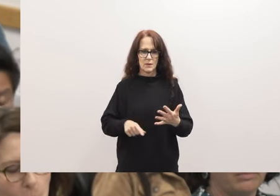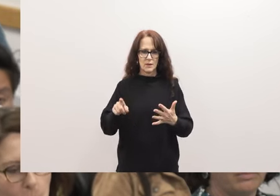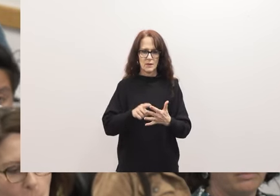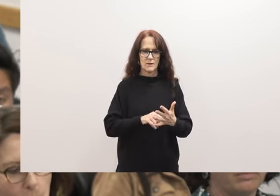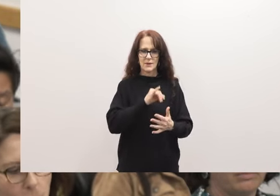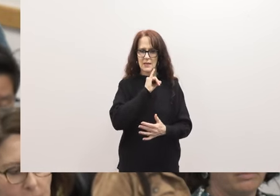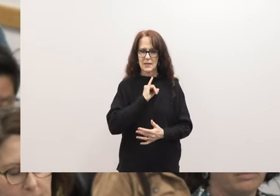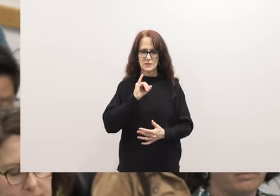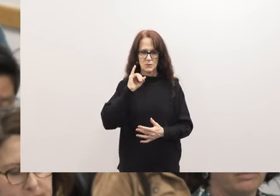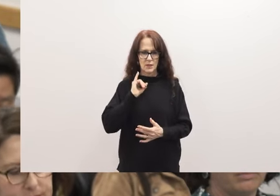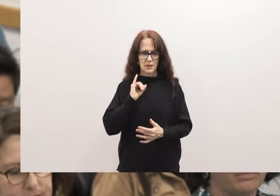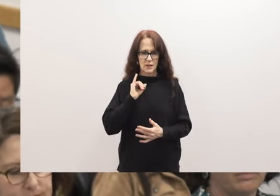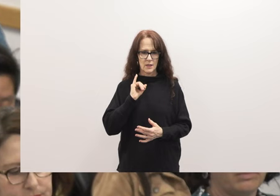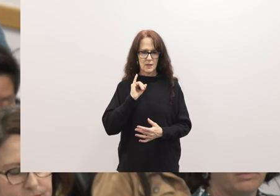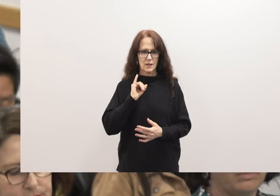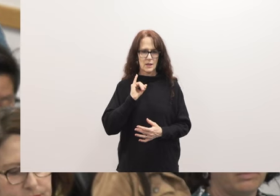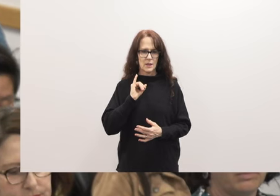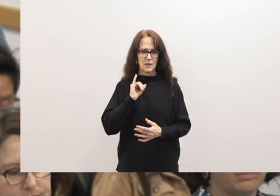Israel